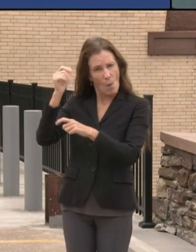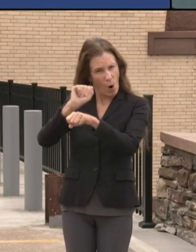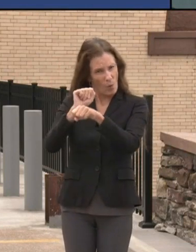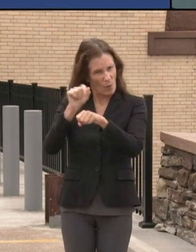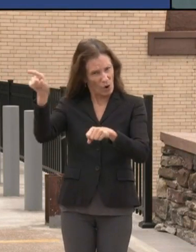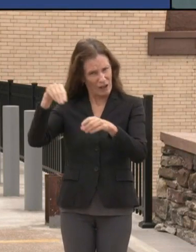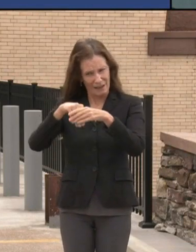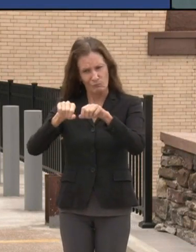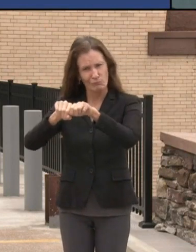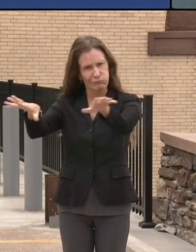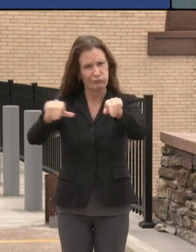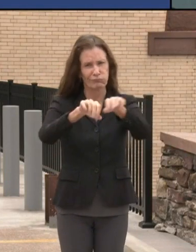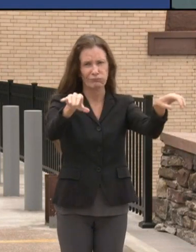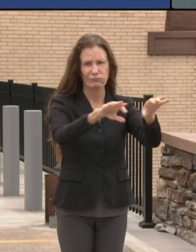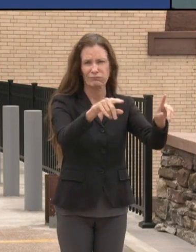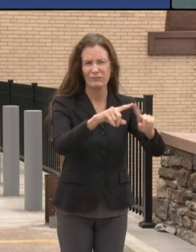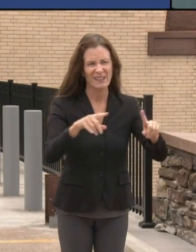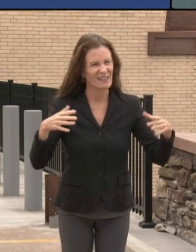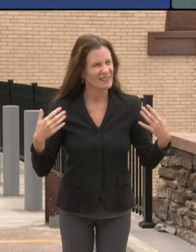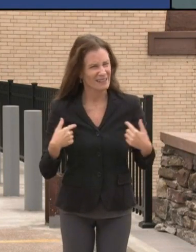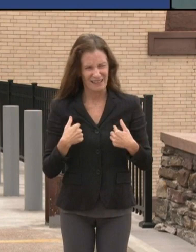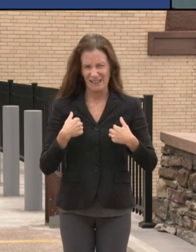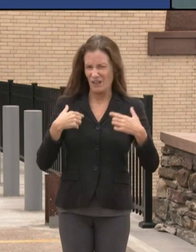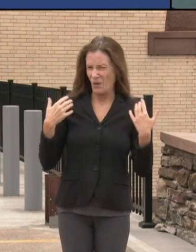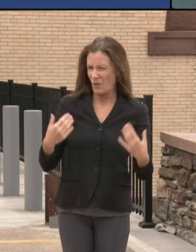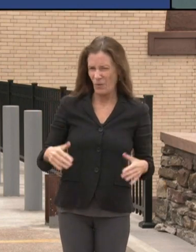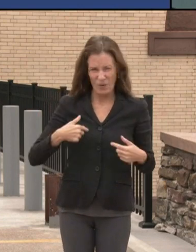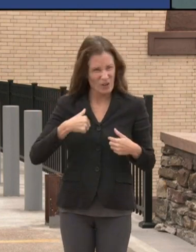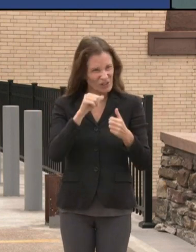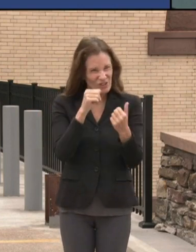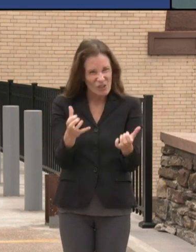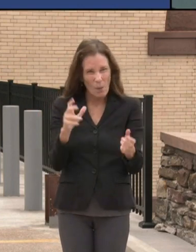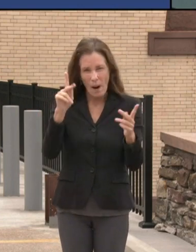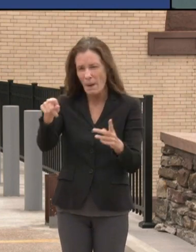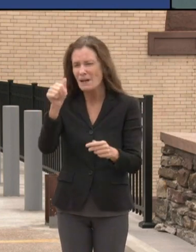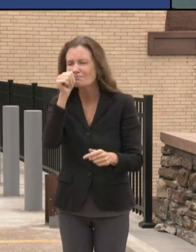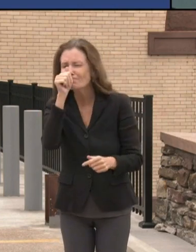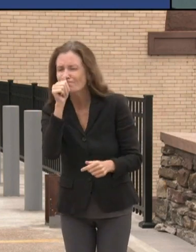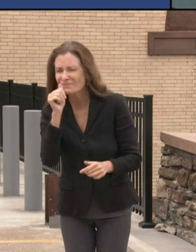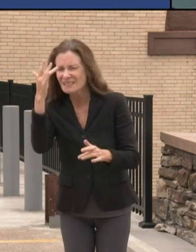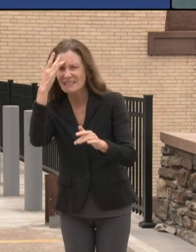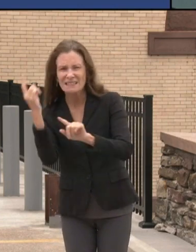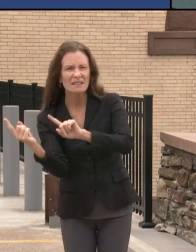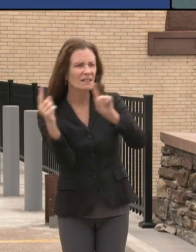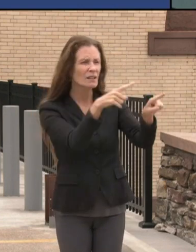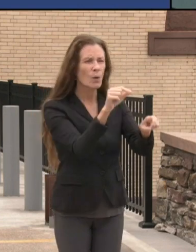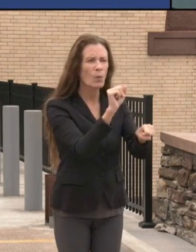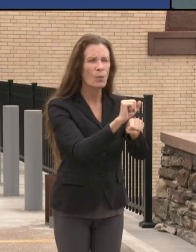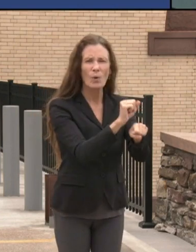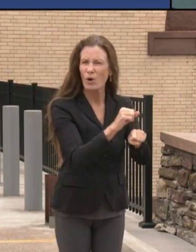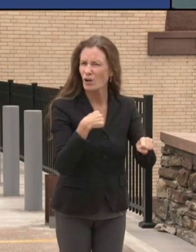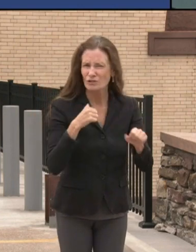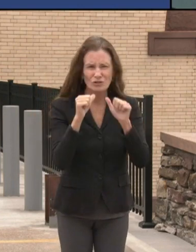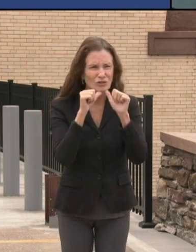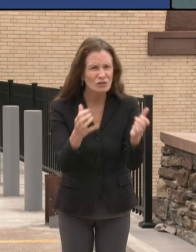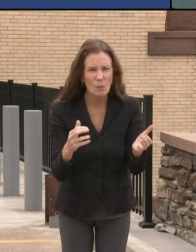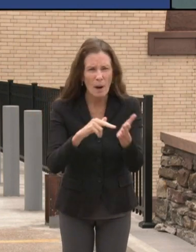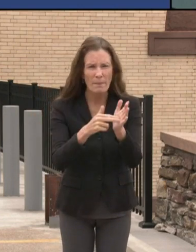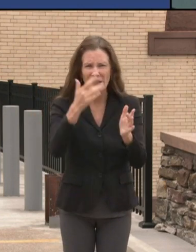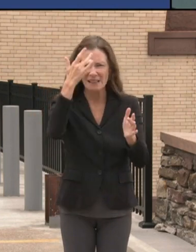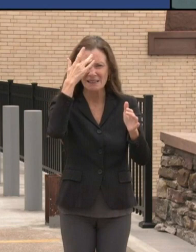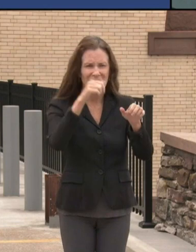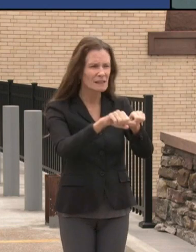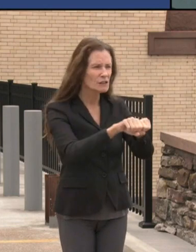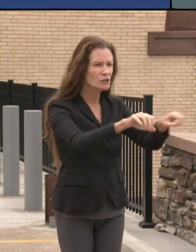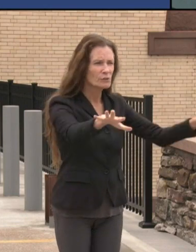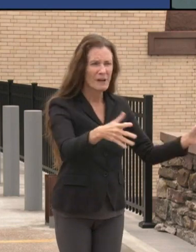sick co-worker. And employees who aren't worried about losing pay or their job, are more likely to